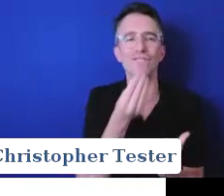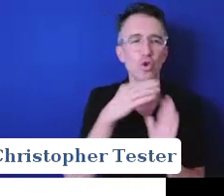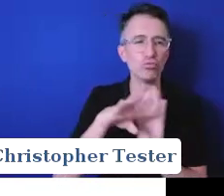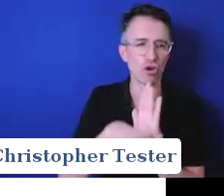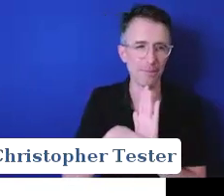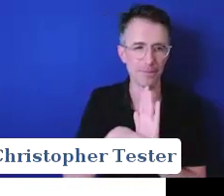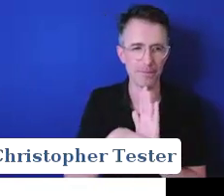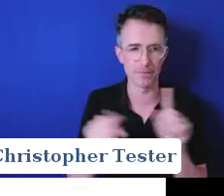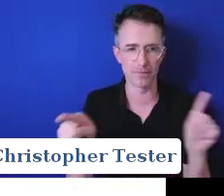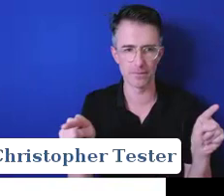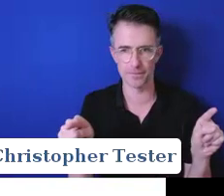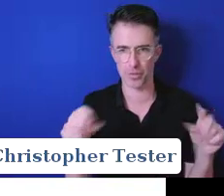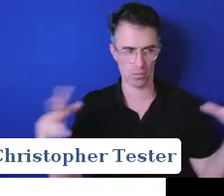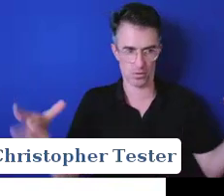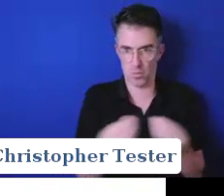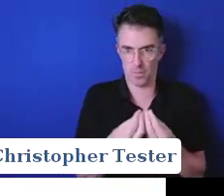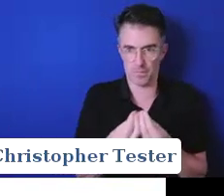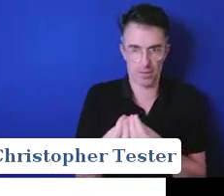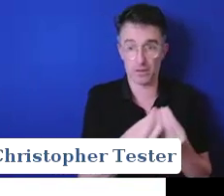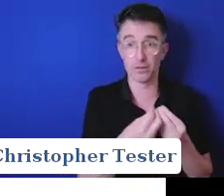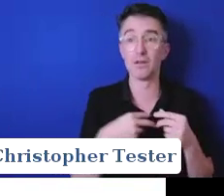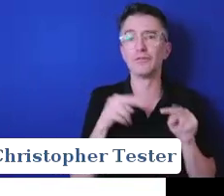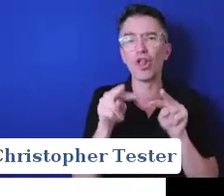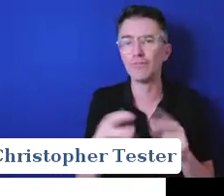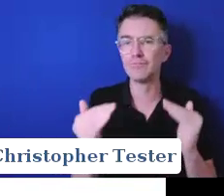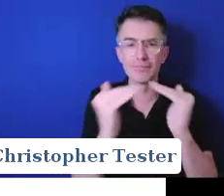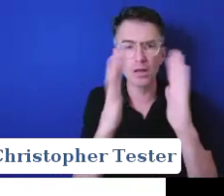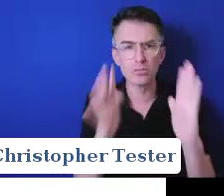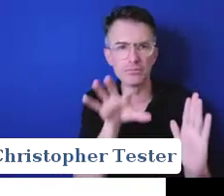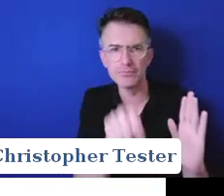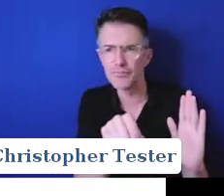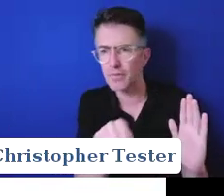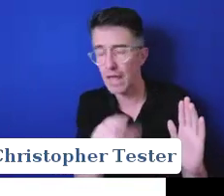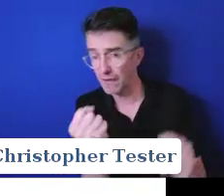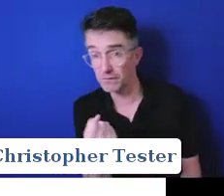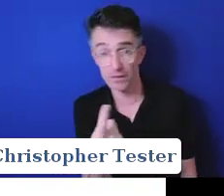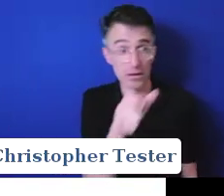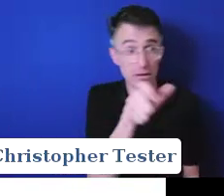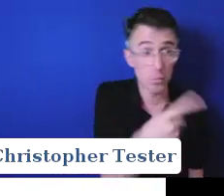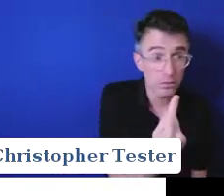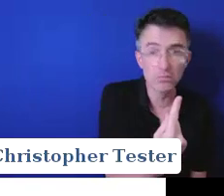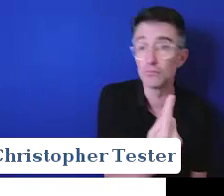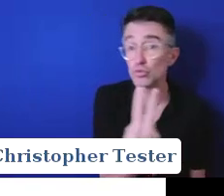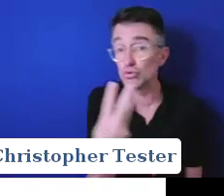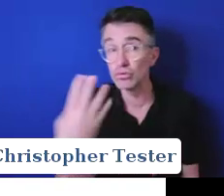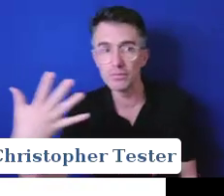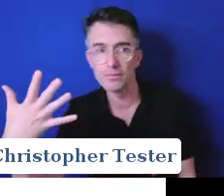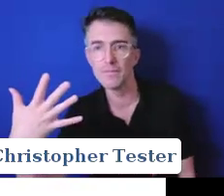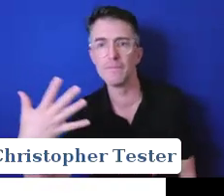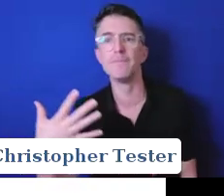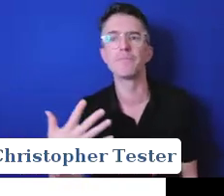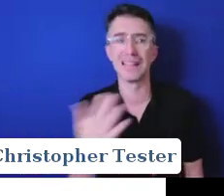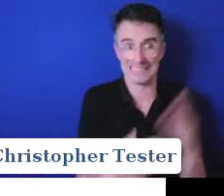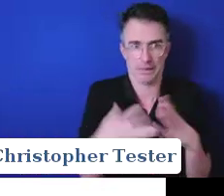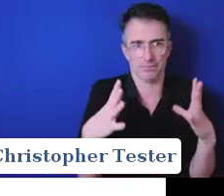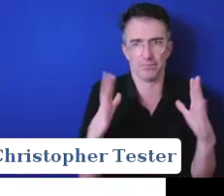more disabled members in partnership with UNICEF. And we have collected